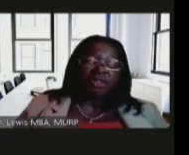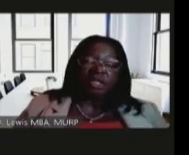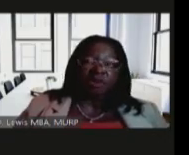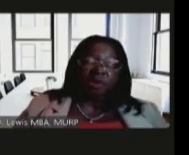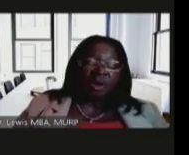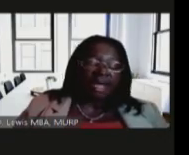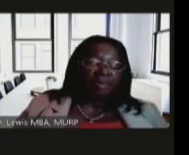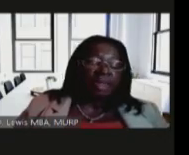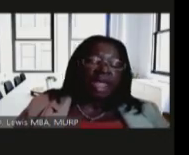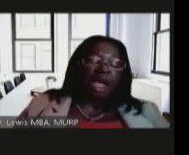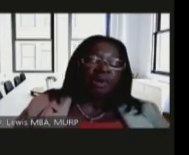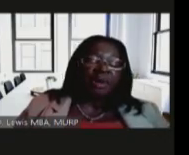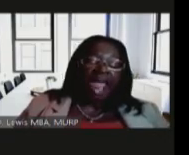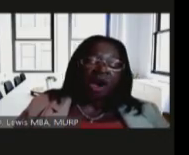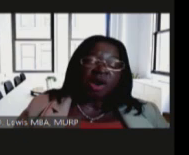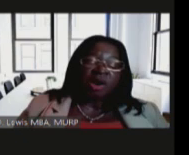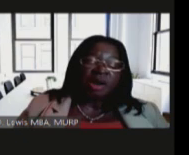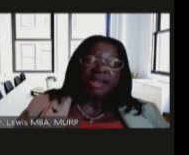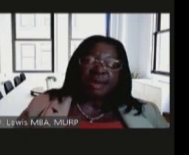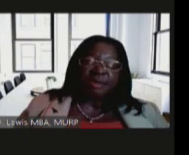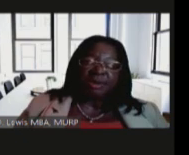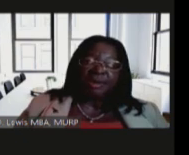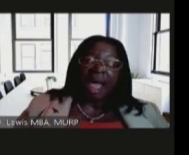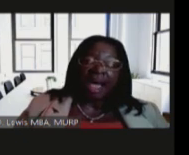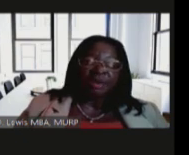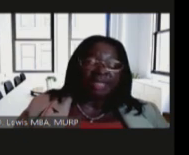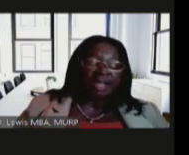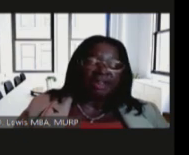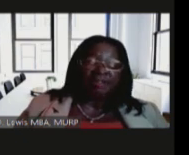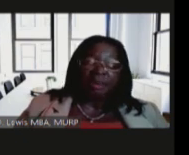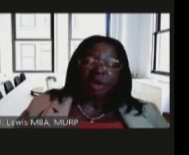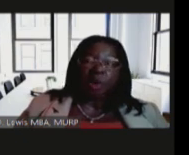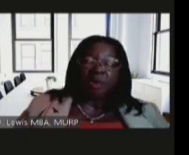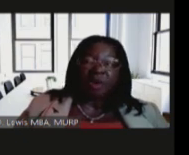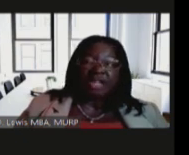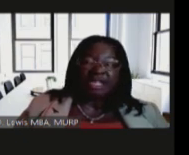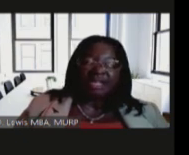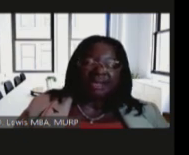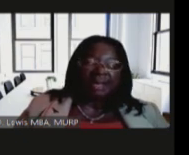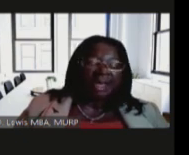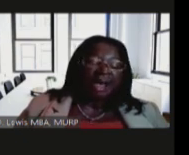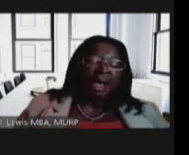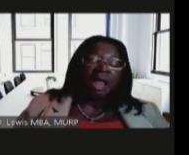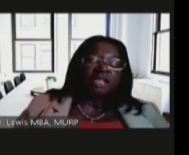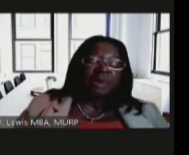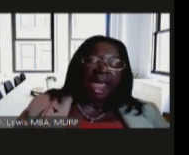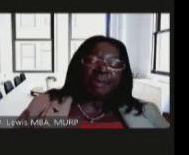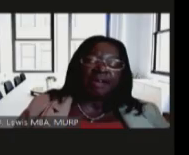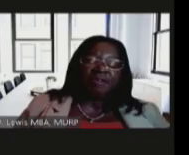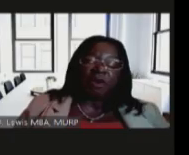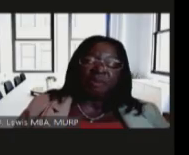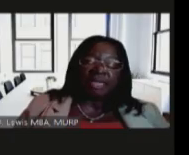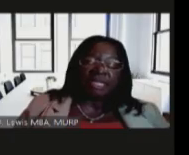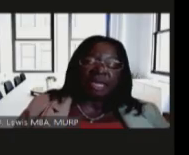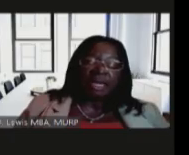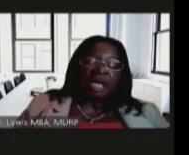North Central Florida, Elder Care, Neighborhood Housing and Development Corporation, Alachua Habitat